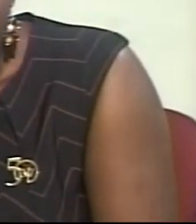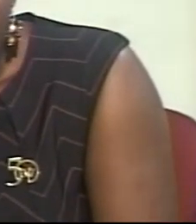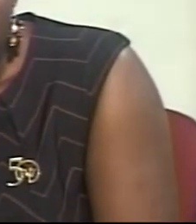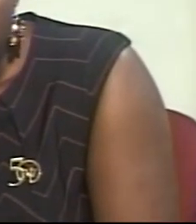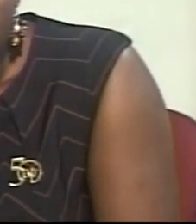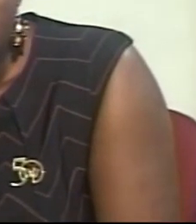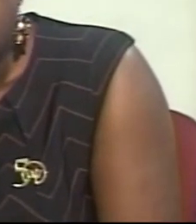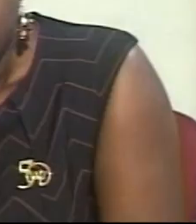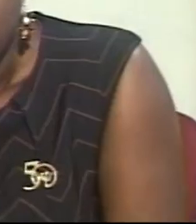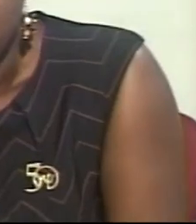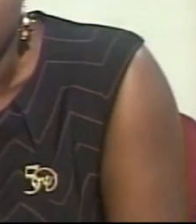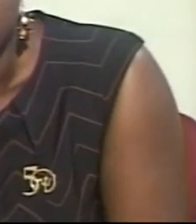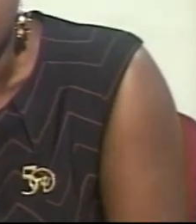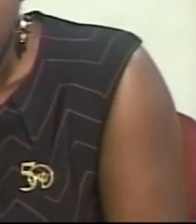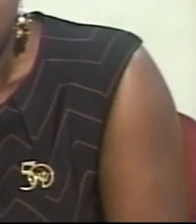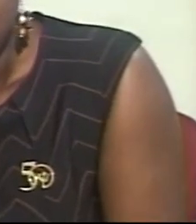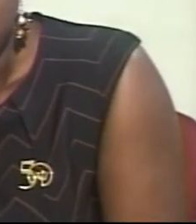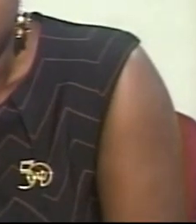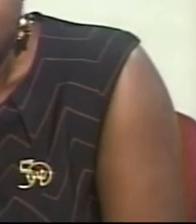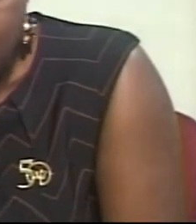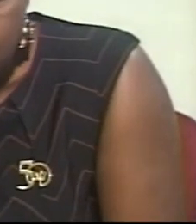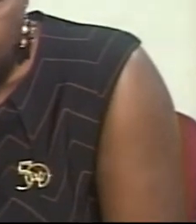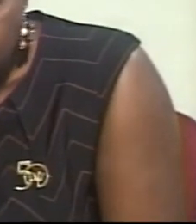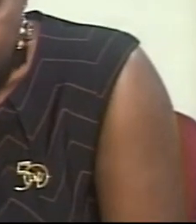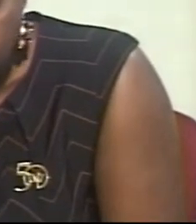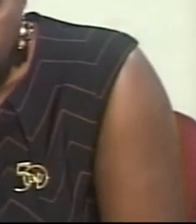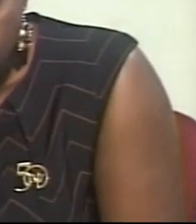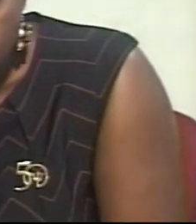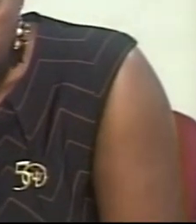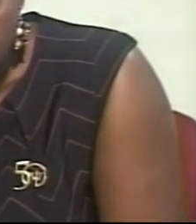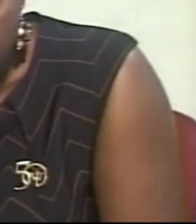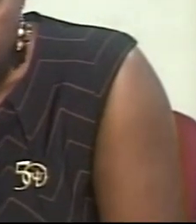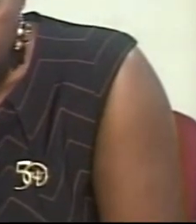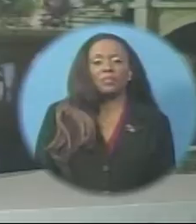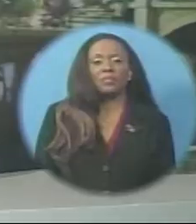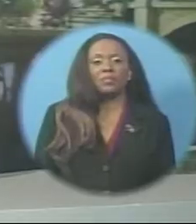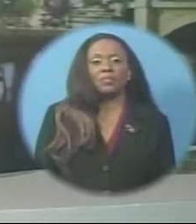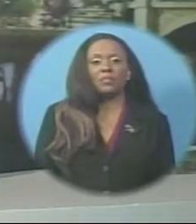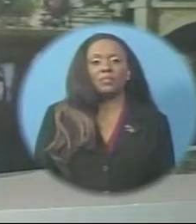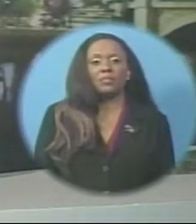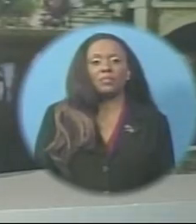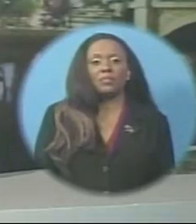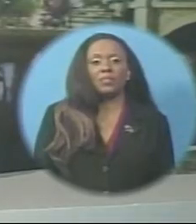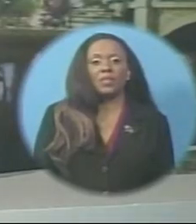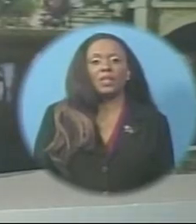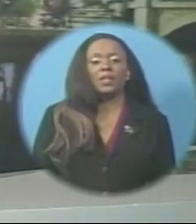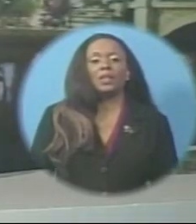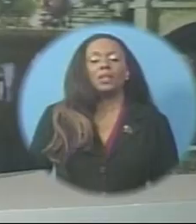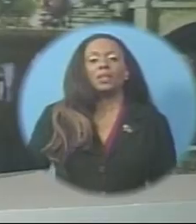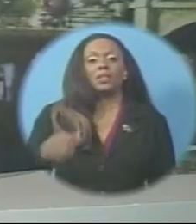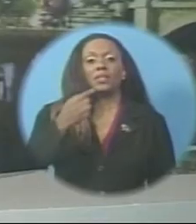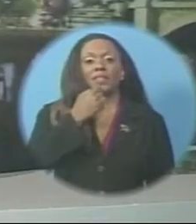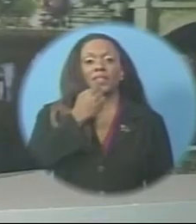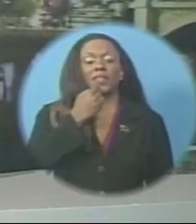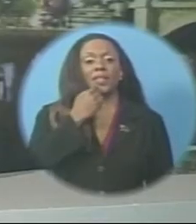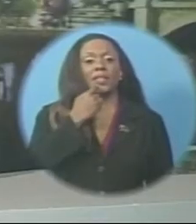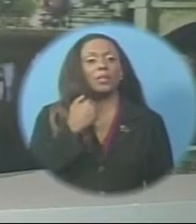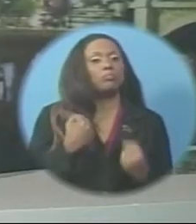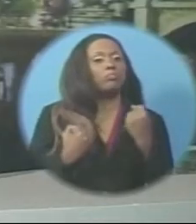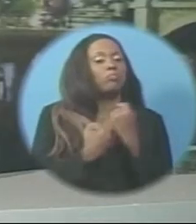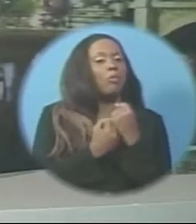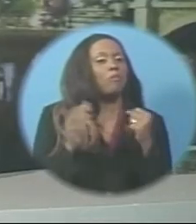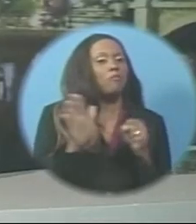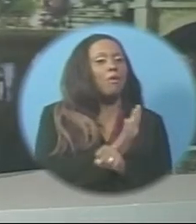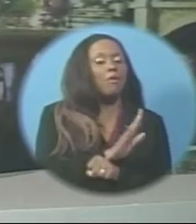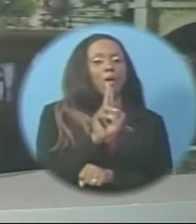thank you for that gift at a price. Ms. Moore says she stands in solidarity with